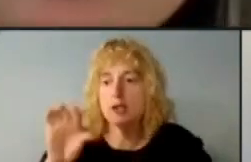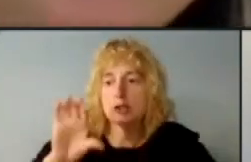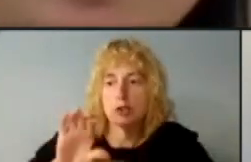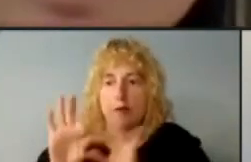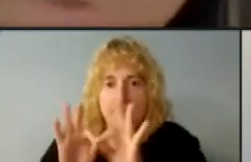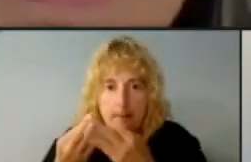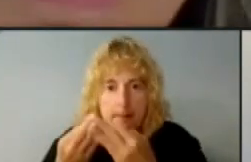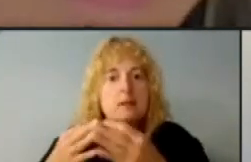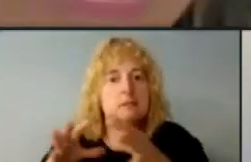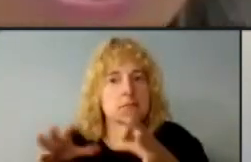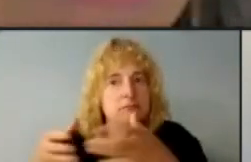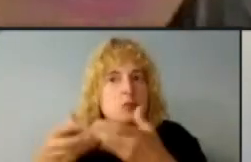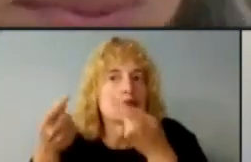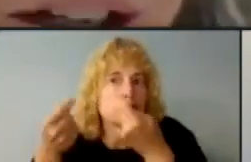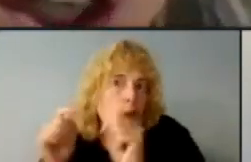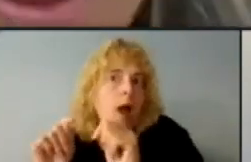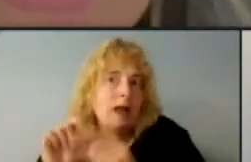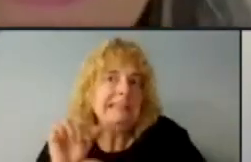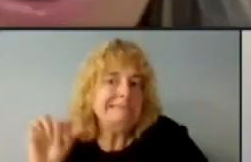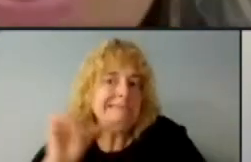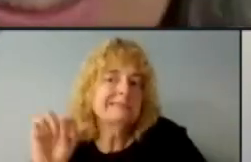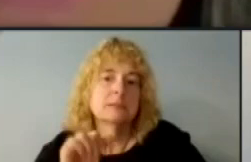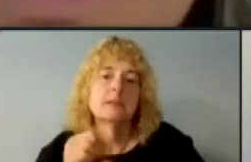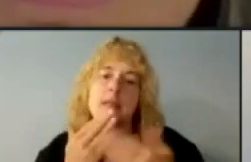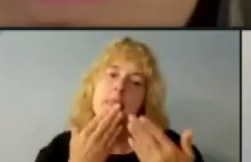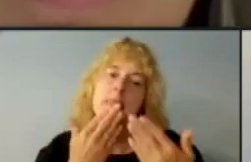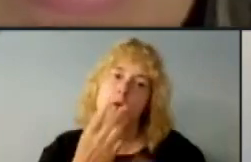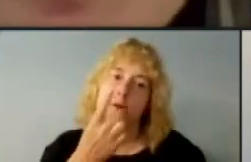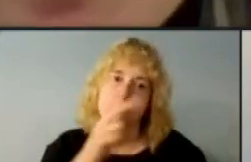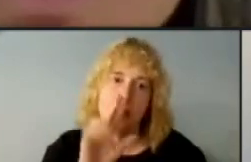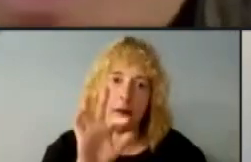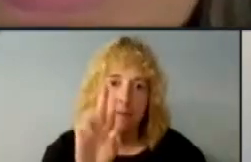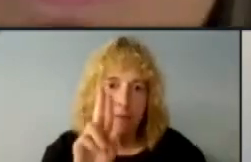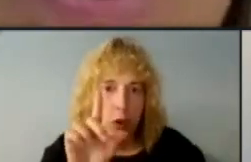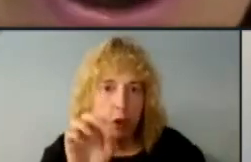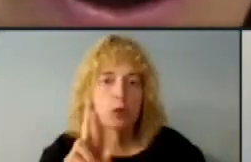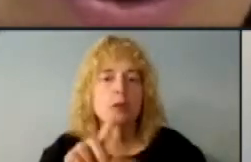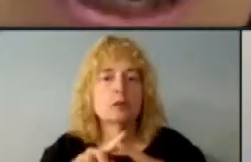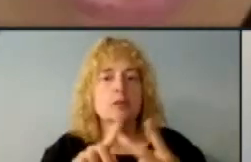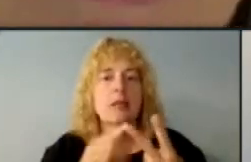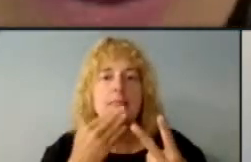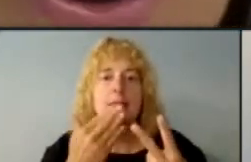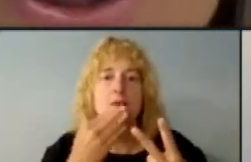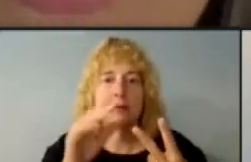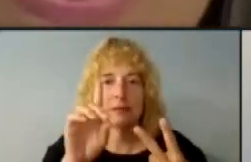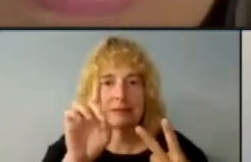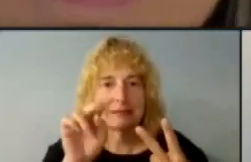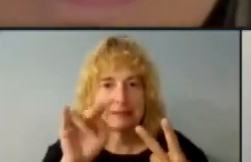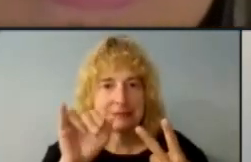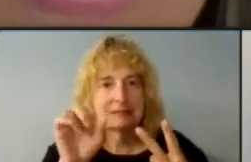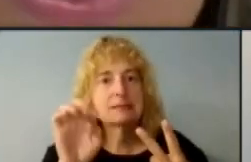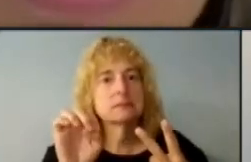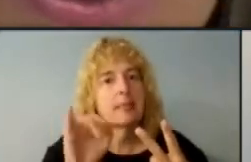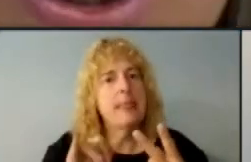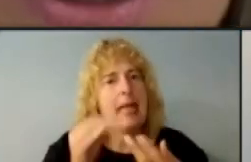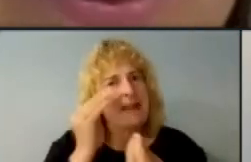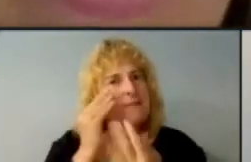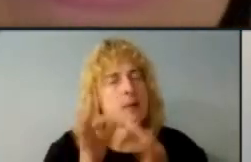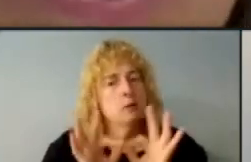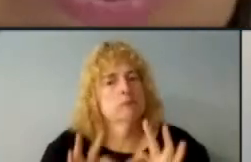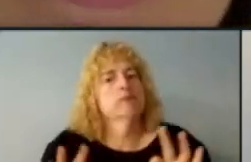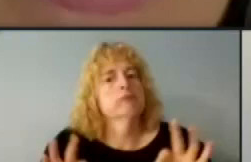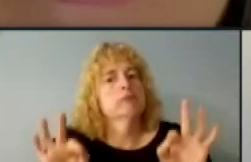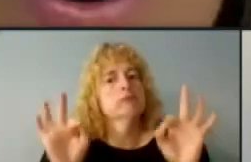you, Denise. This information is very timely and certainly critical as a parent that just looked